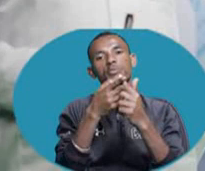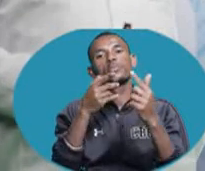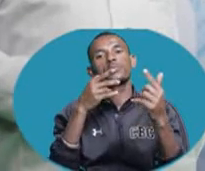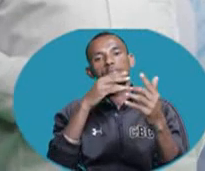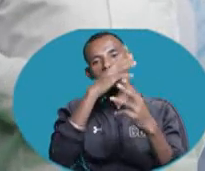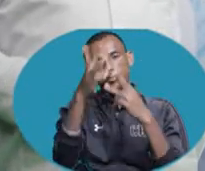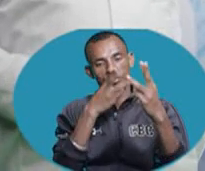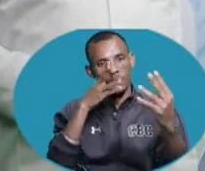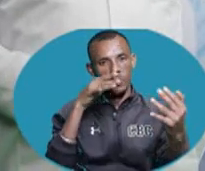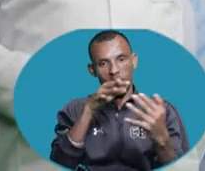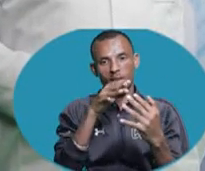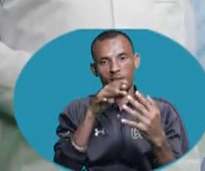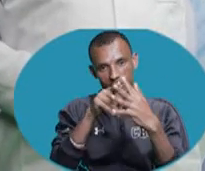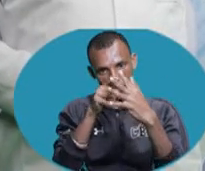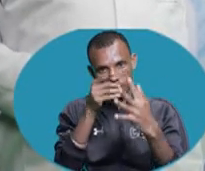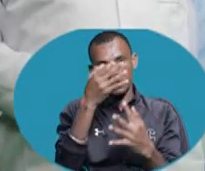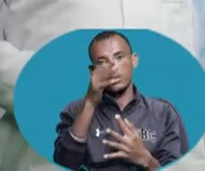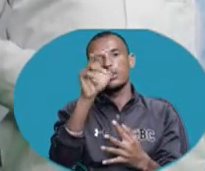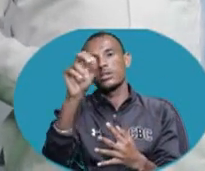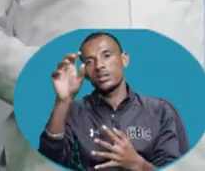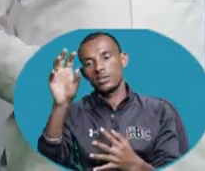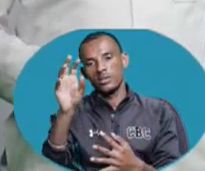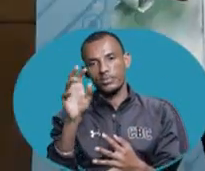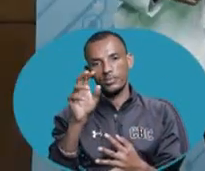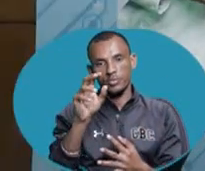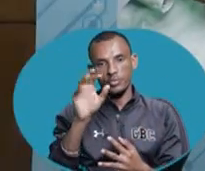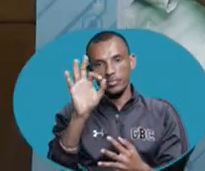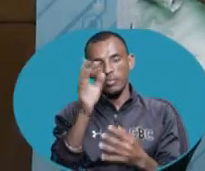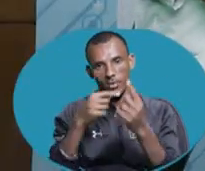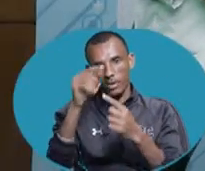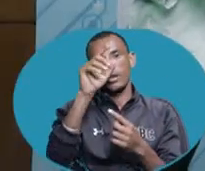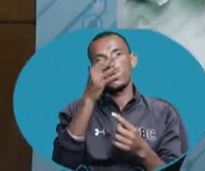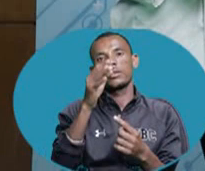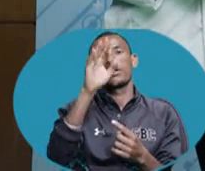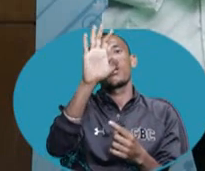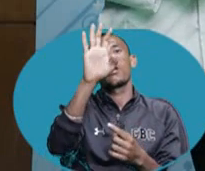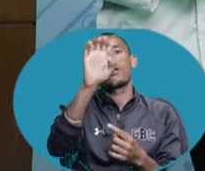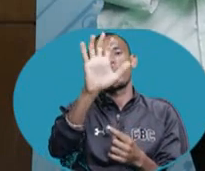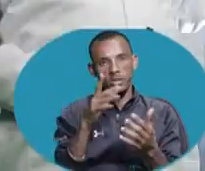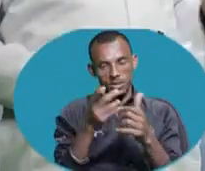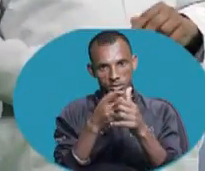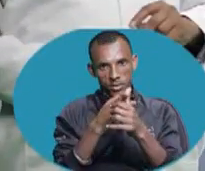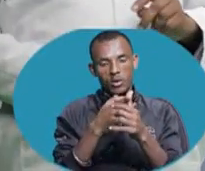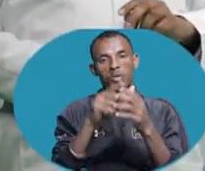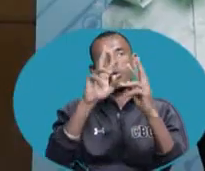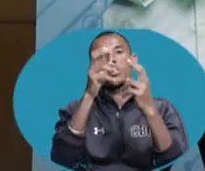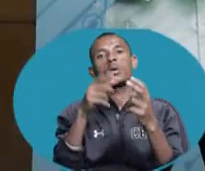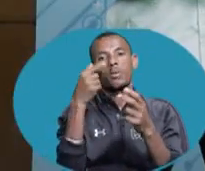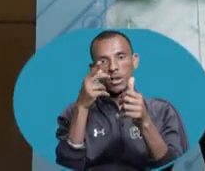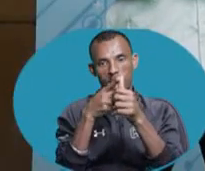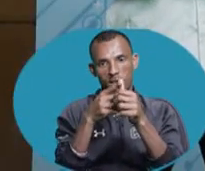was started 1939 up to 1945. This unit, the first topic, the